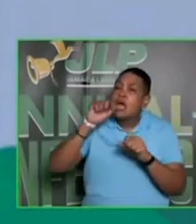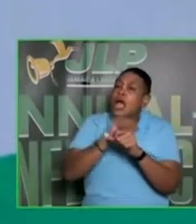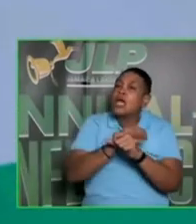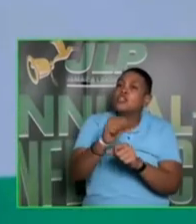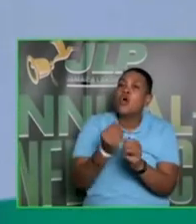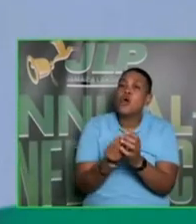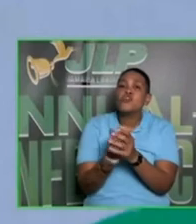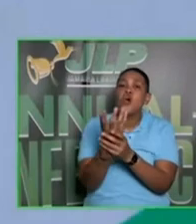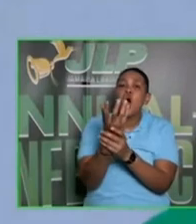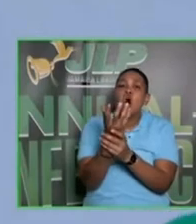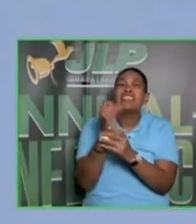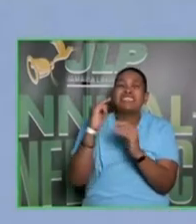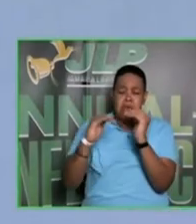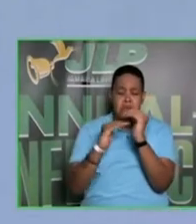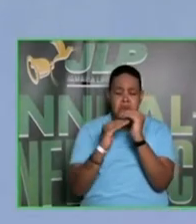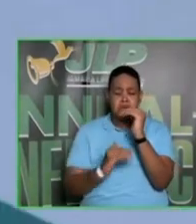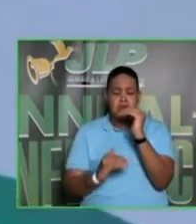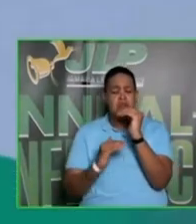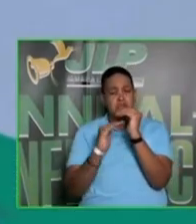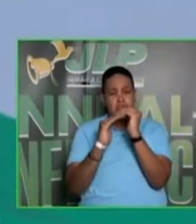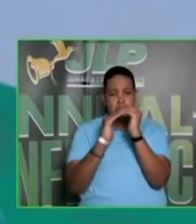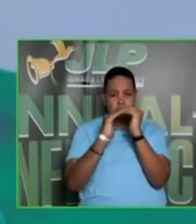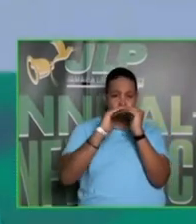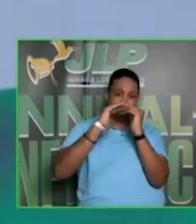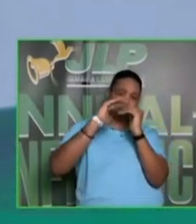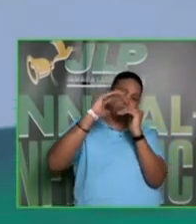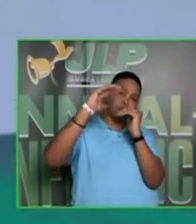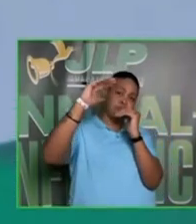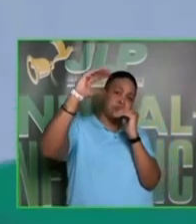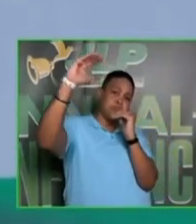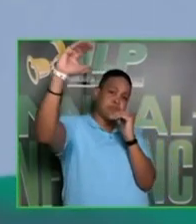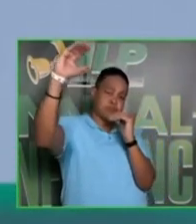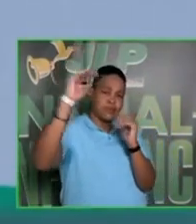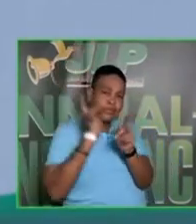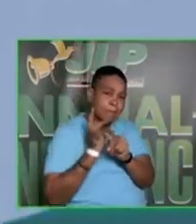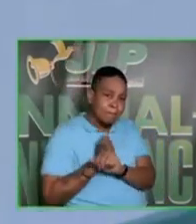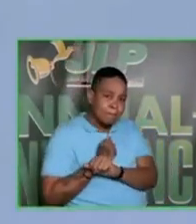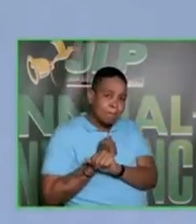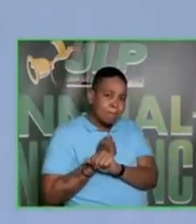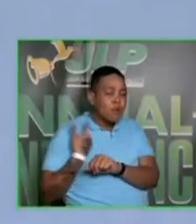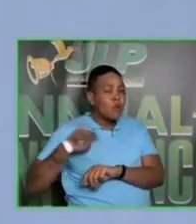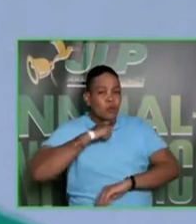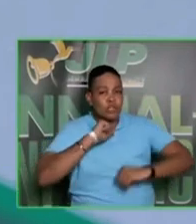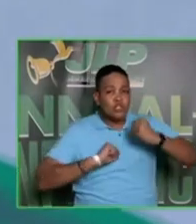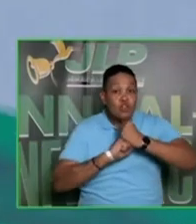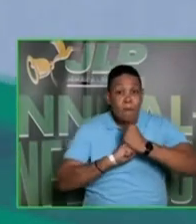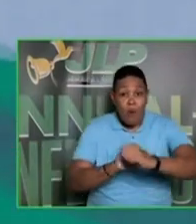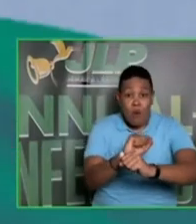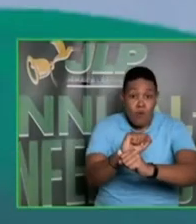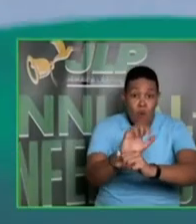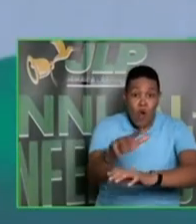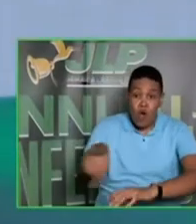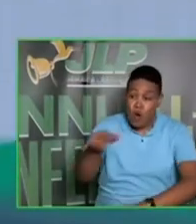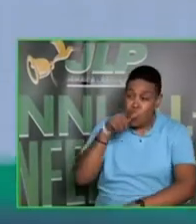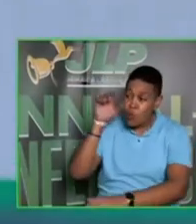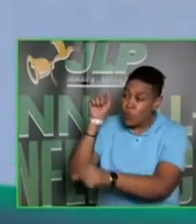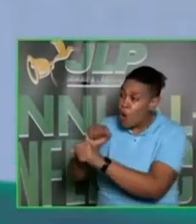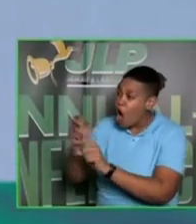grow in a sustainable way. We support the workers of the tourism